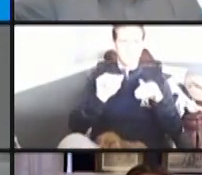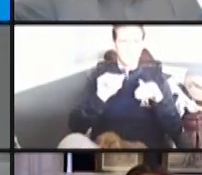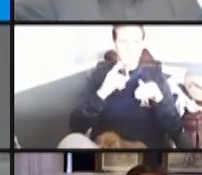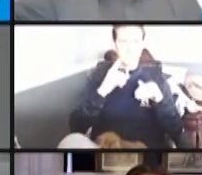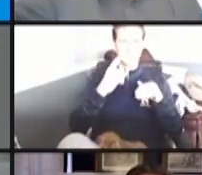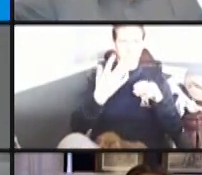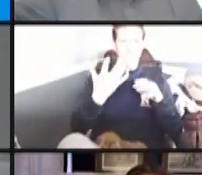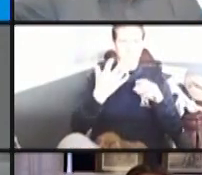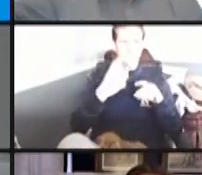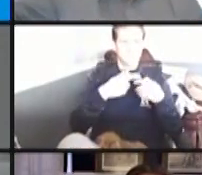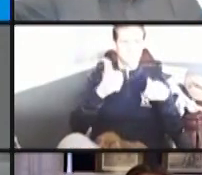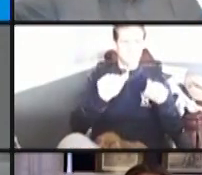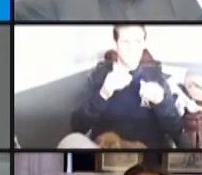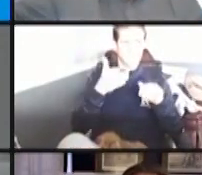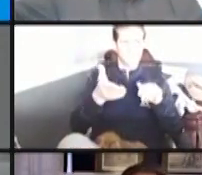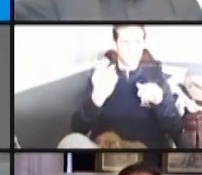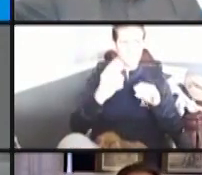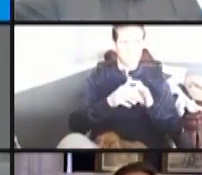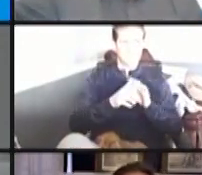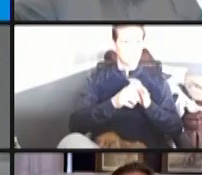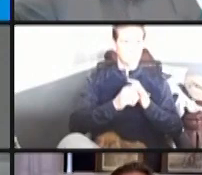this.